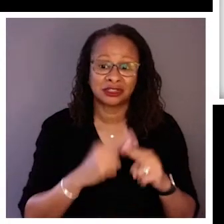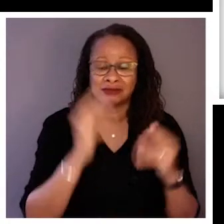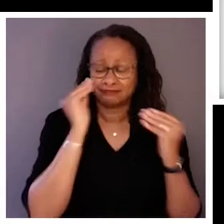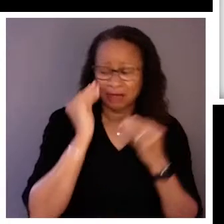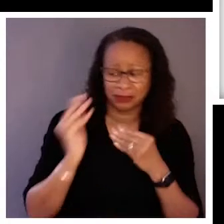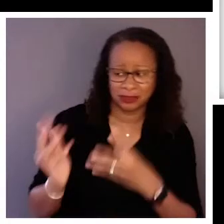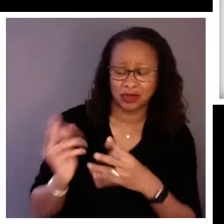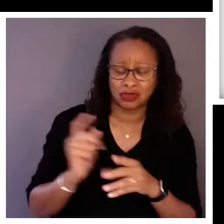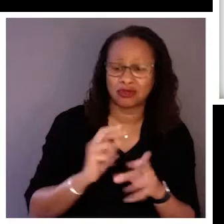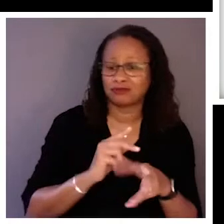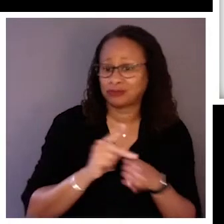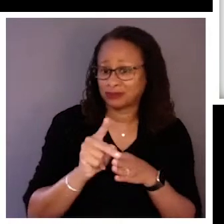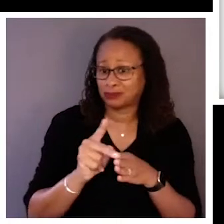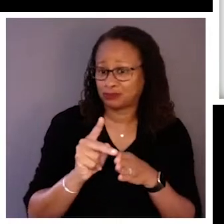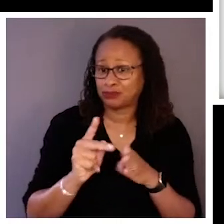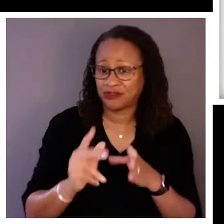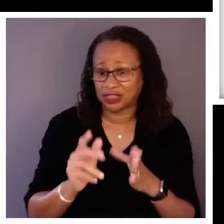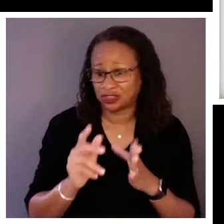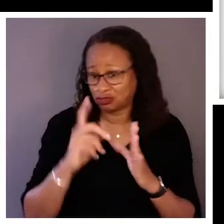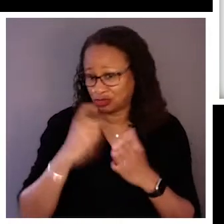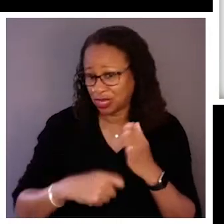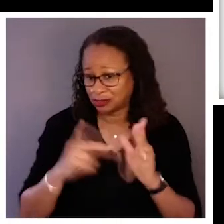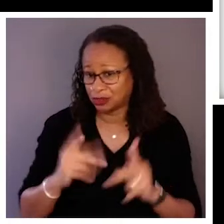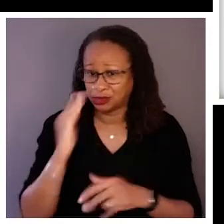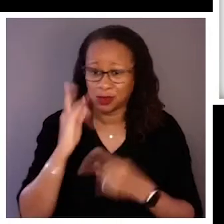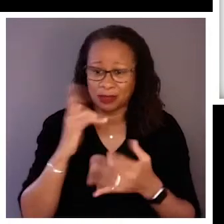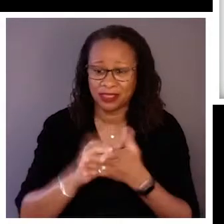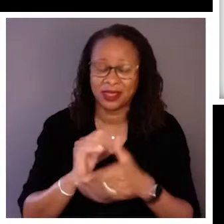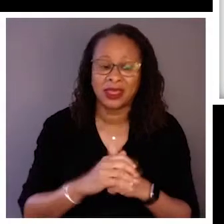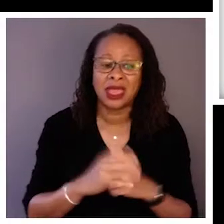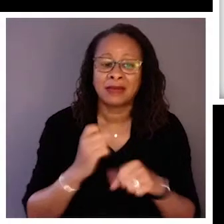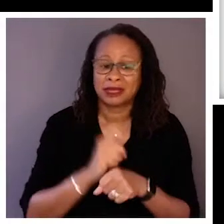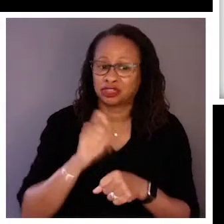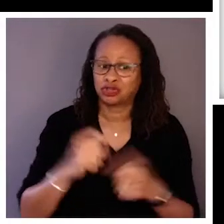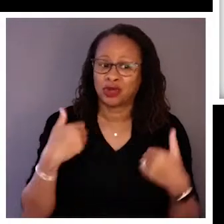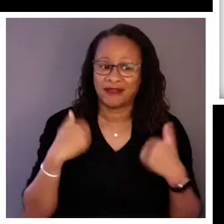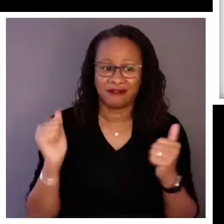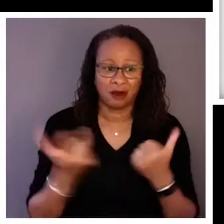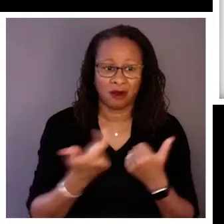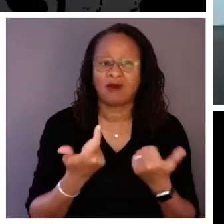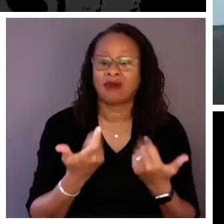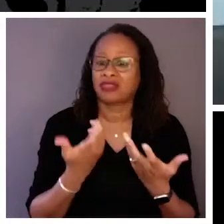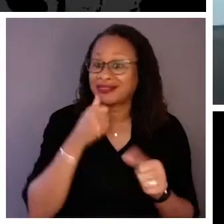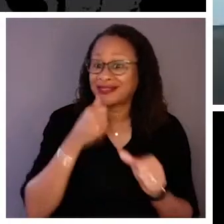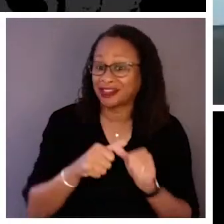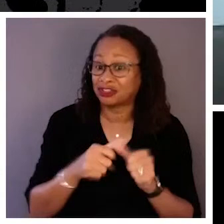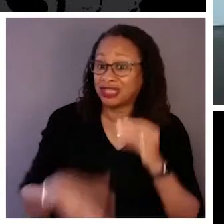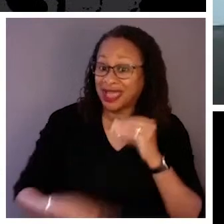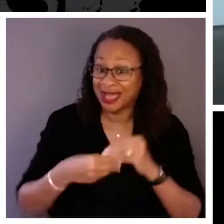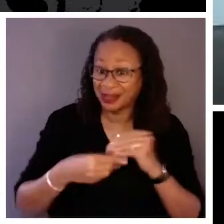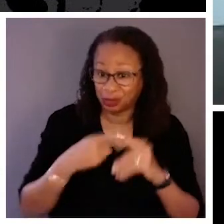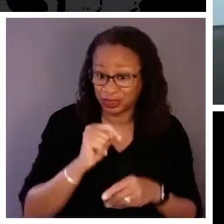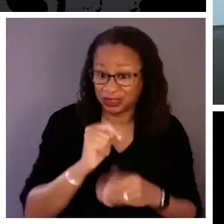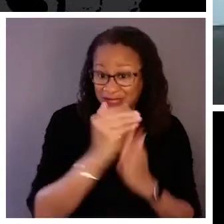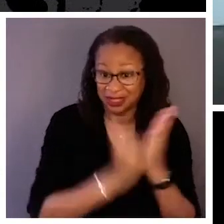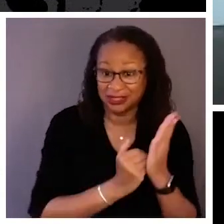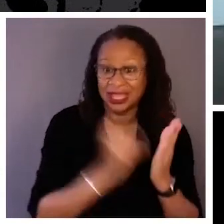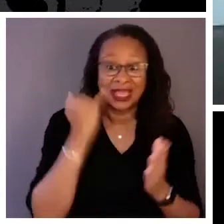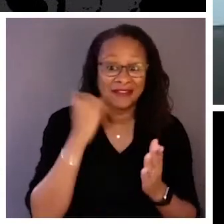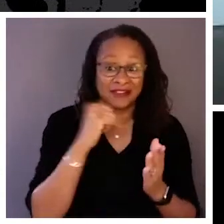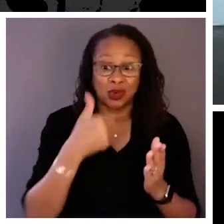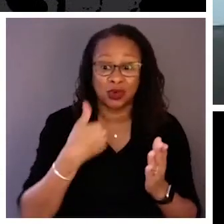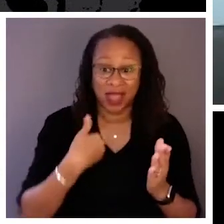down the amounts, and make sure you have the mailings that I told you to expect with you. If you don't have them, go back through your